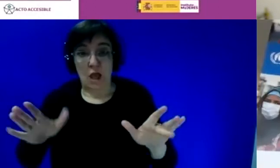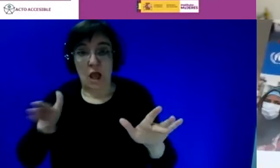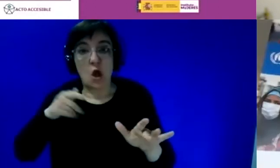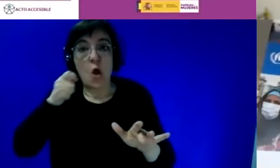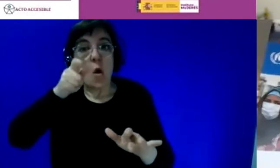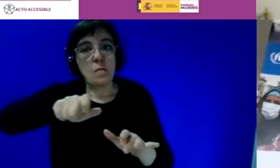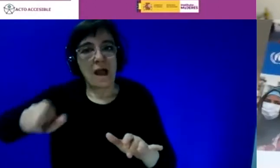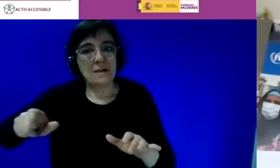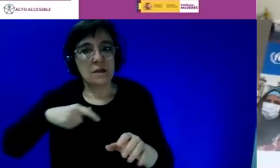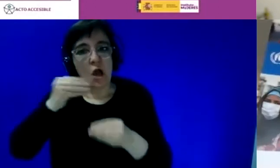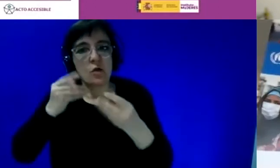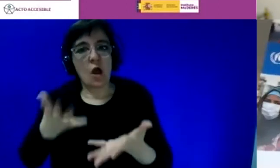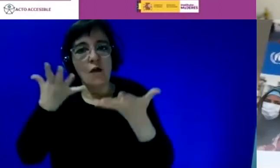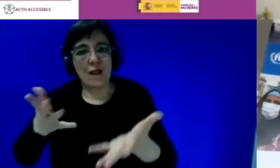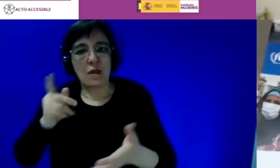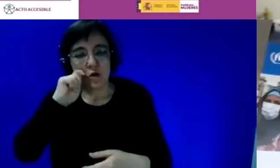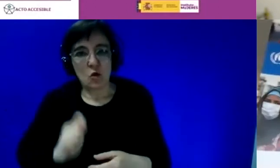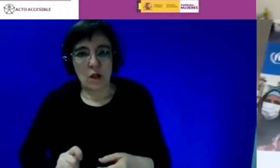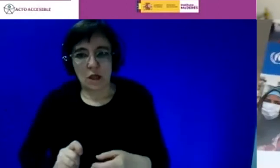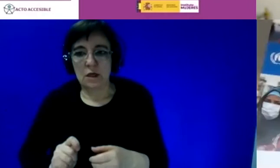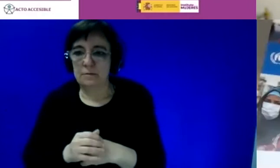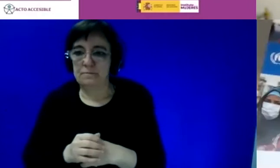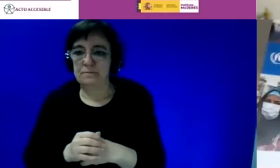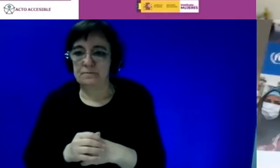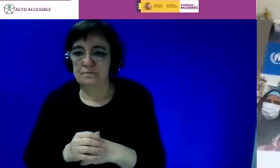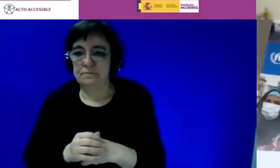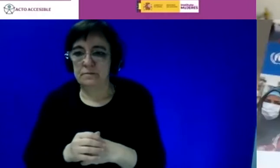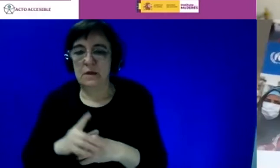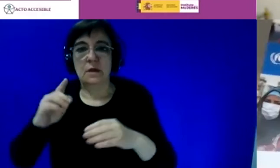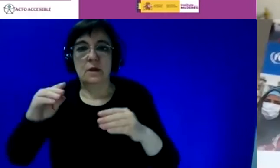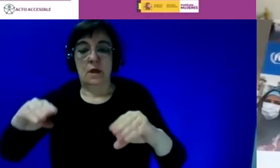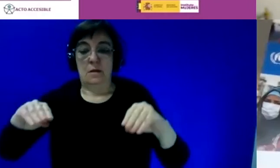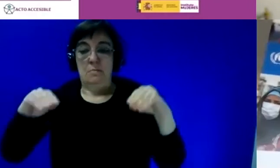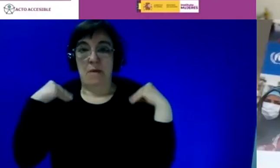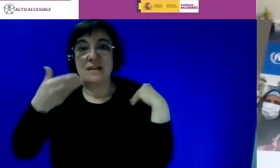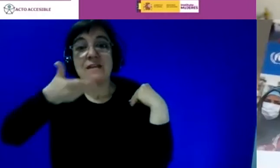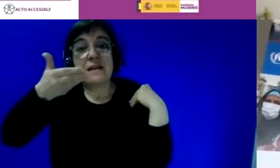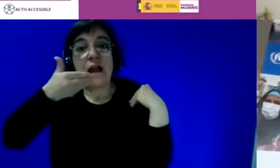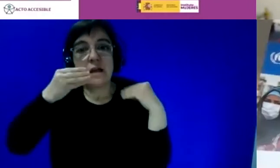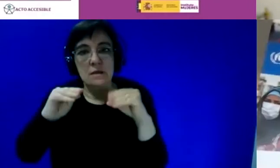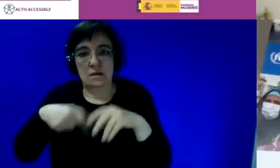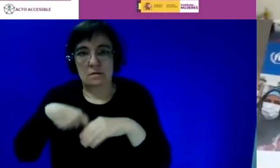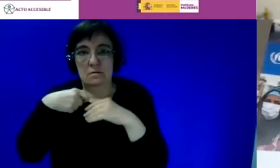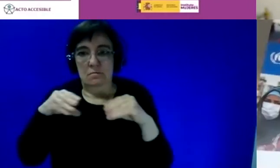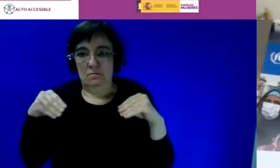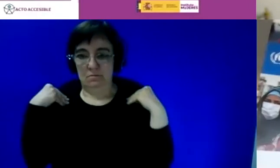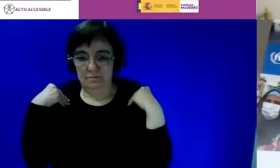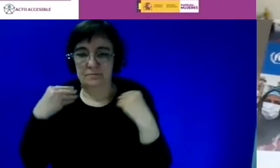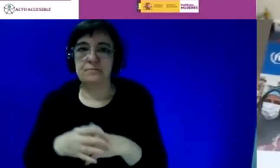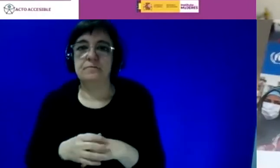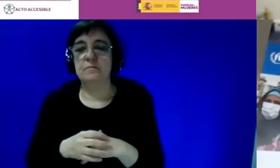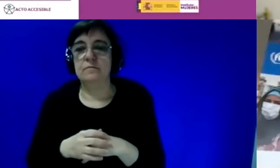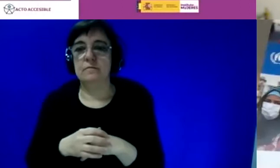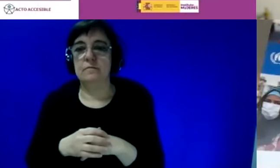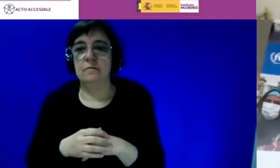Ukraine itself thermal blankets, mattresses donated in many instances, but through IKEA,